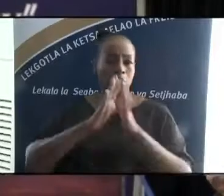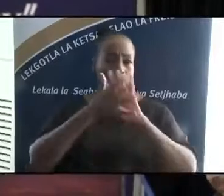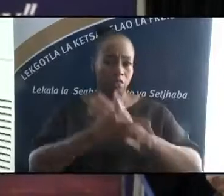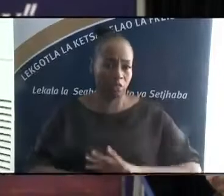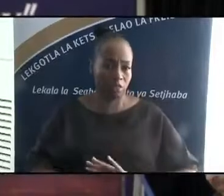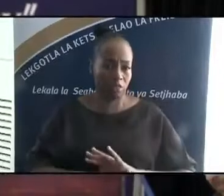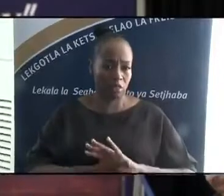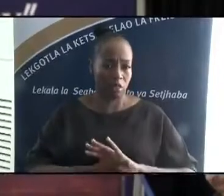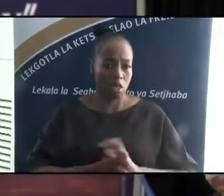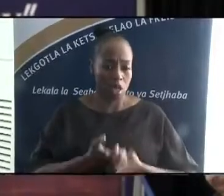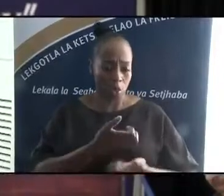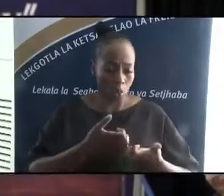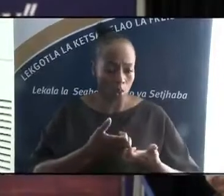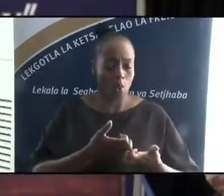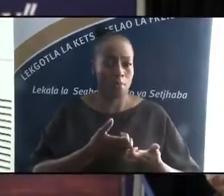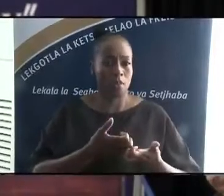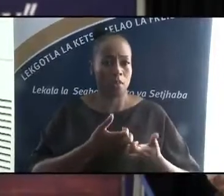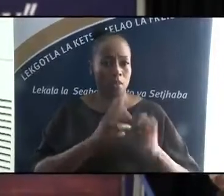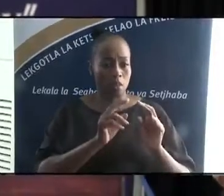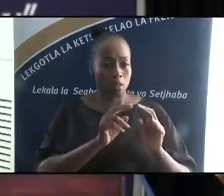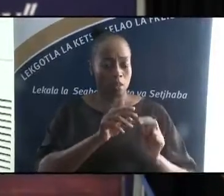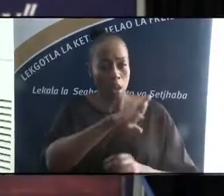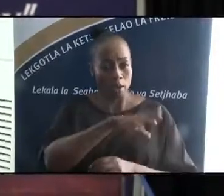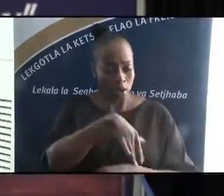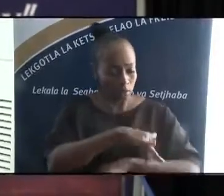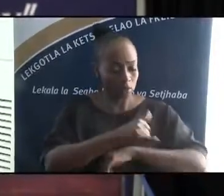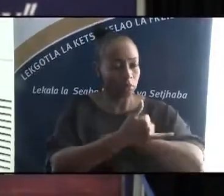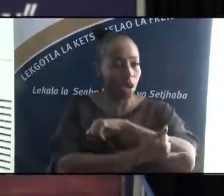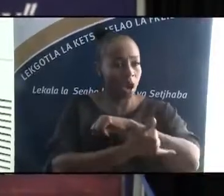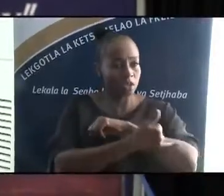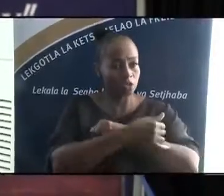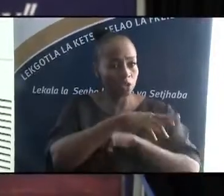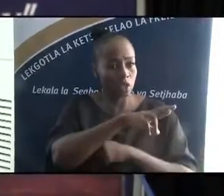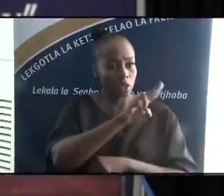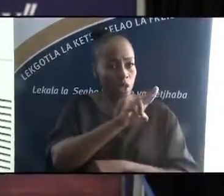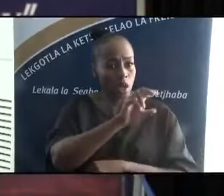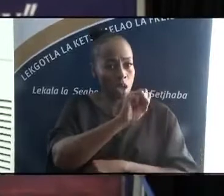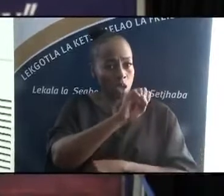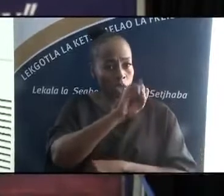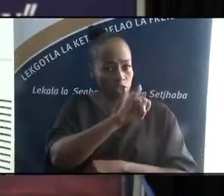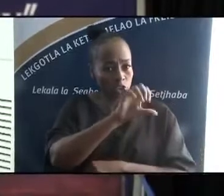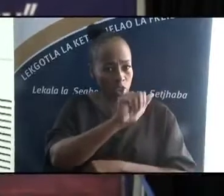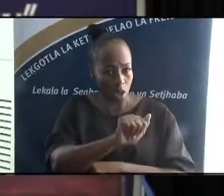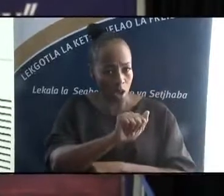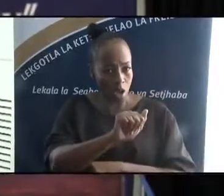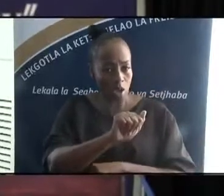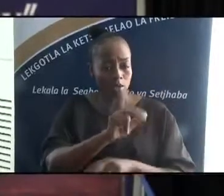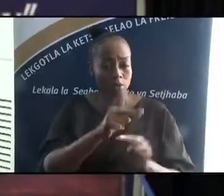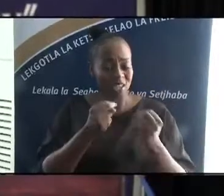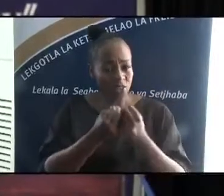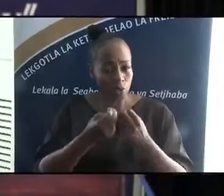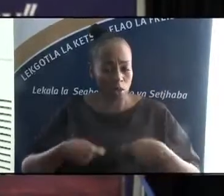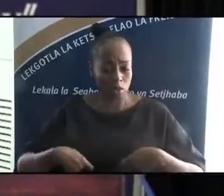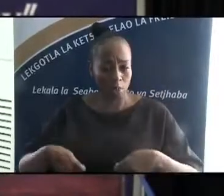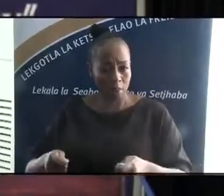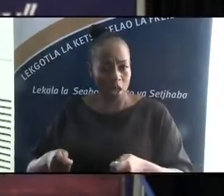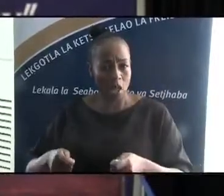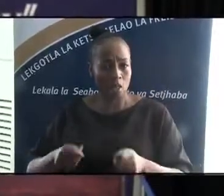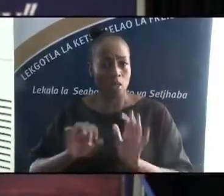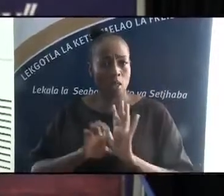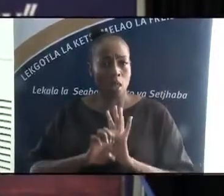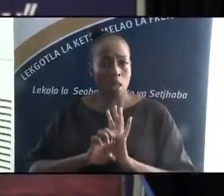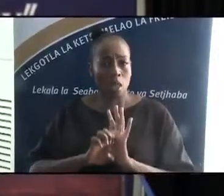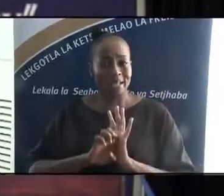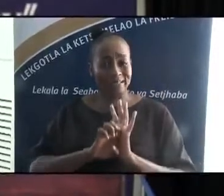raft of sanctions being imposed on Russia, a significant source of oil and natural gas supply, for example,